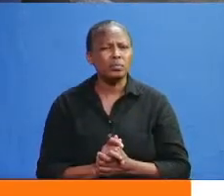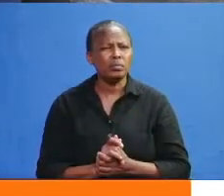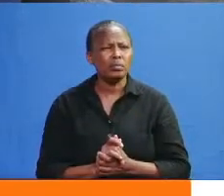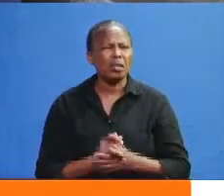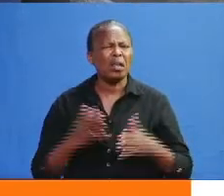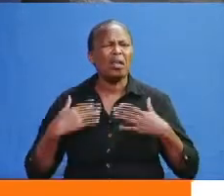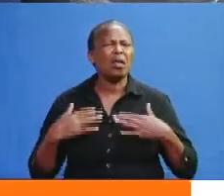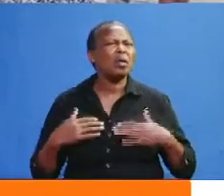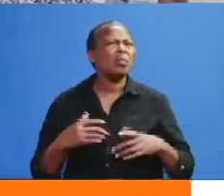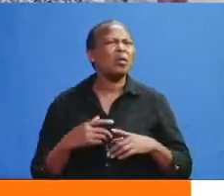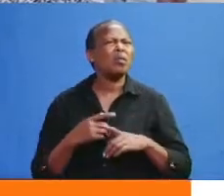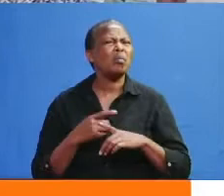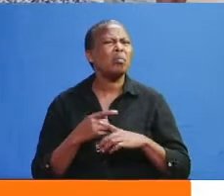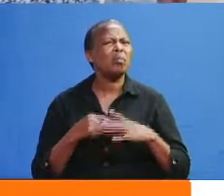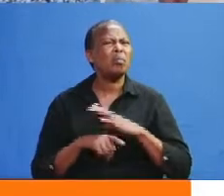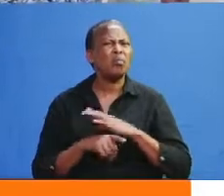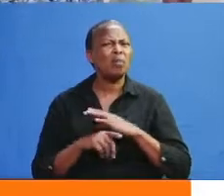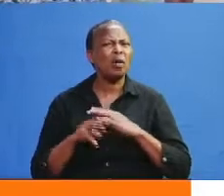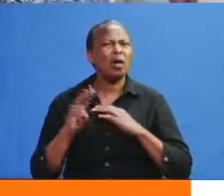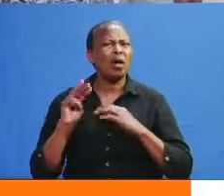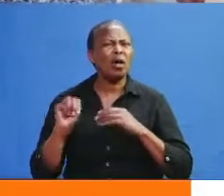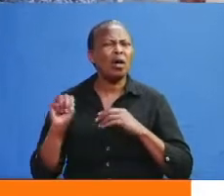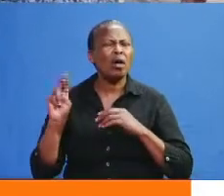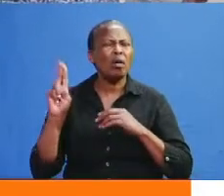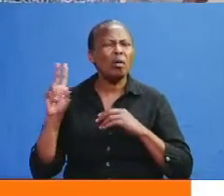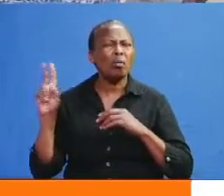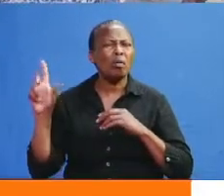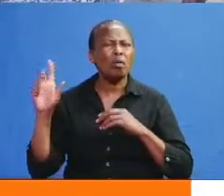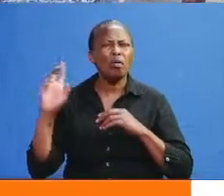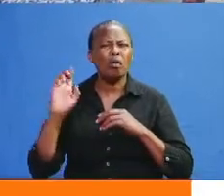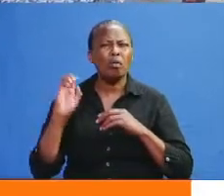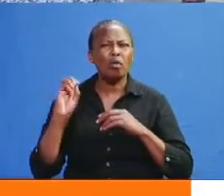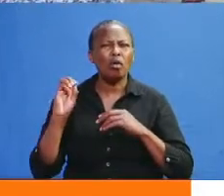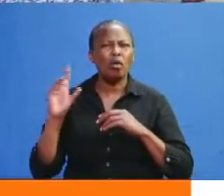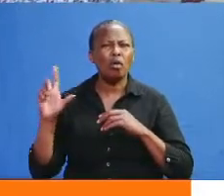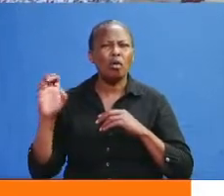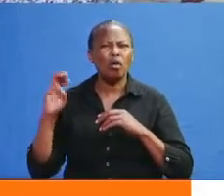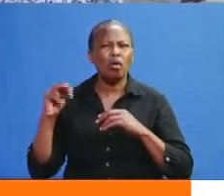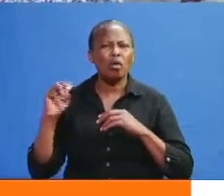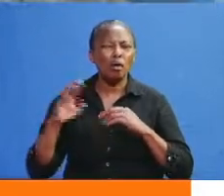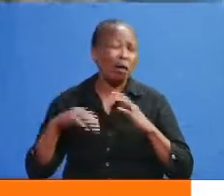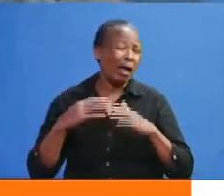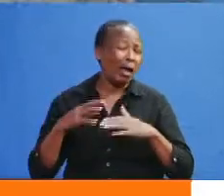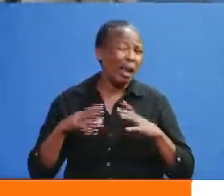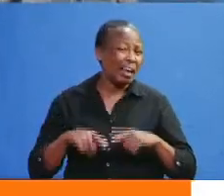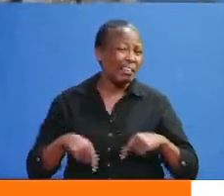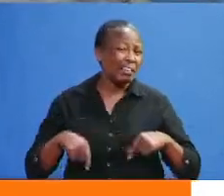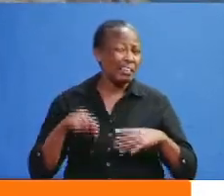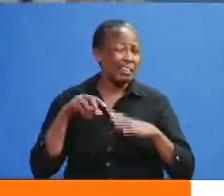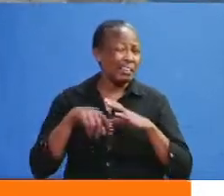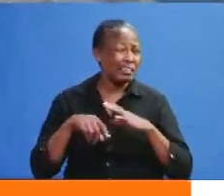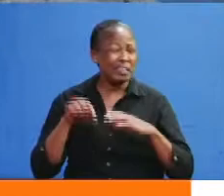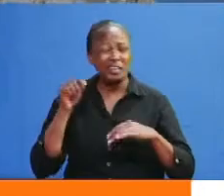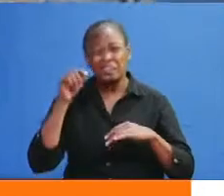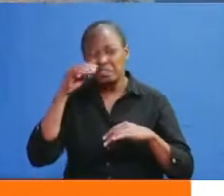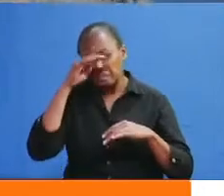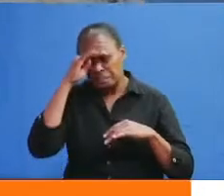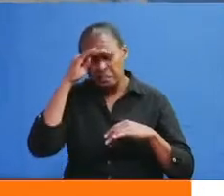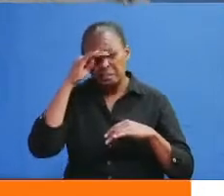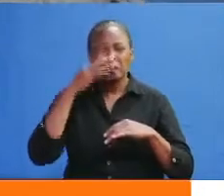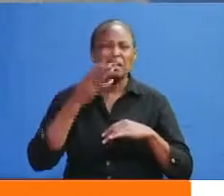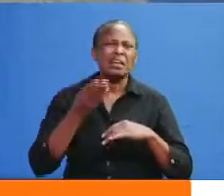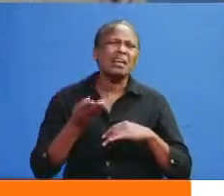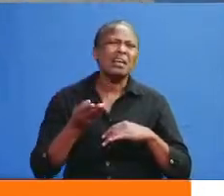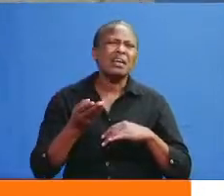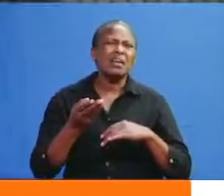Residents of Mlolongo in Machakos County were left in shock after pans were found in illicit brews, saying